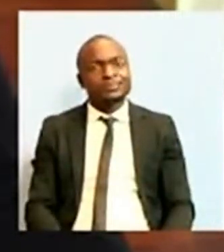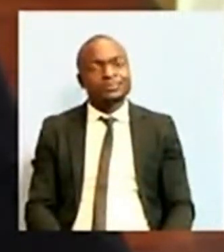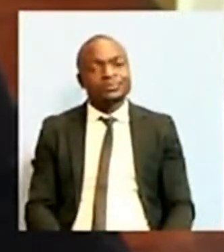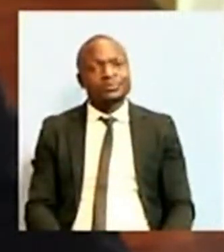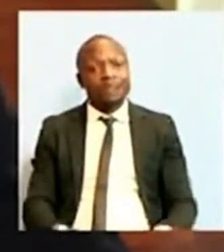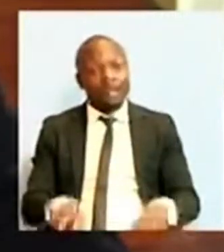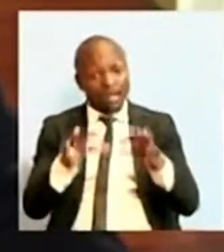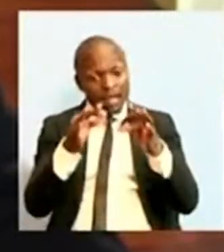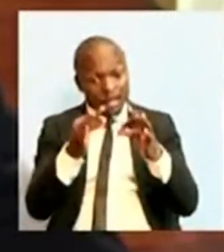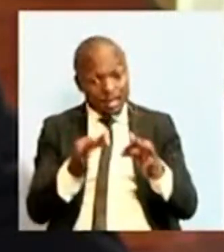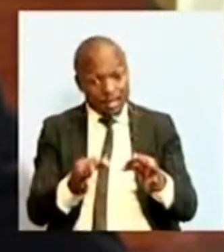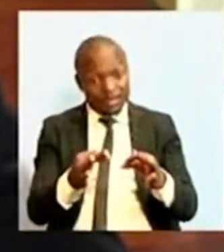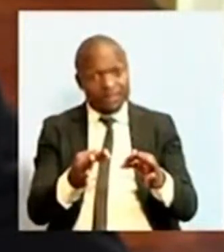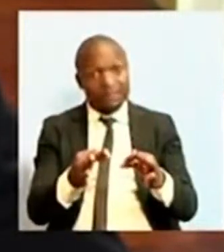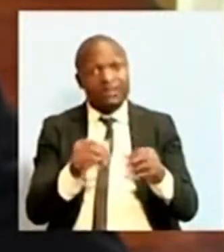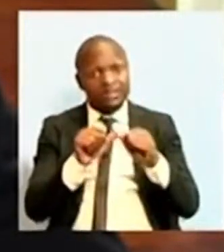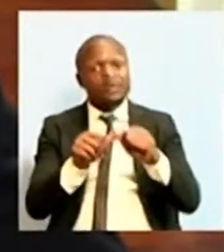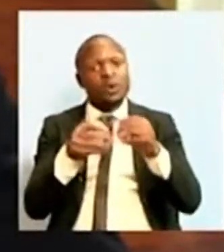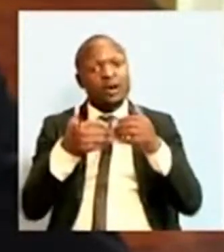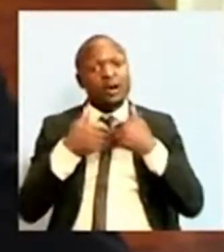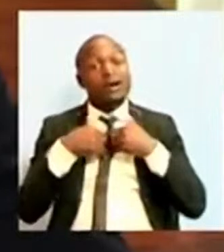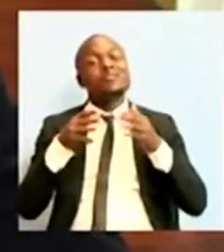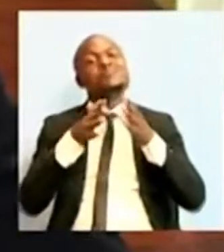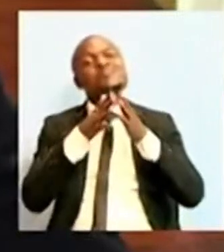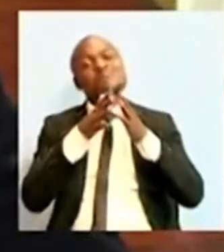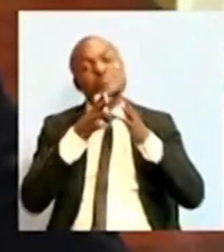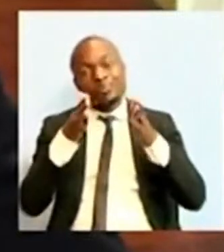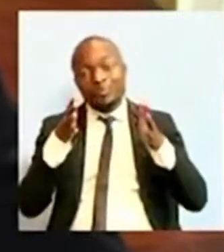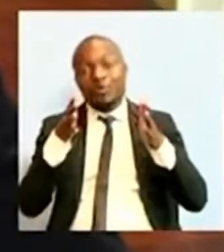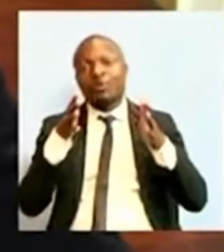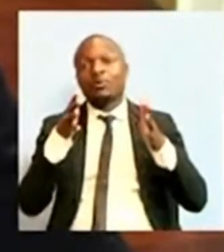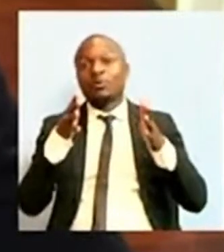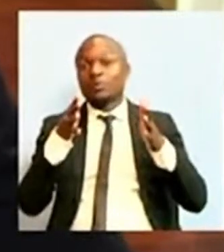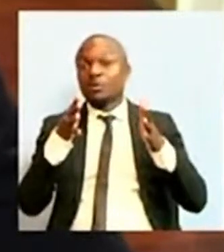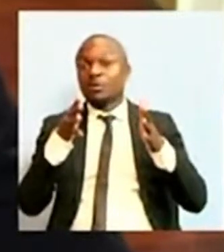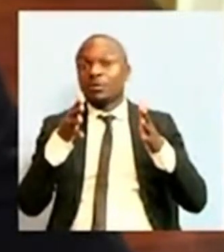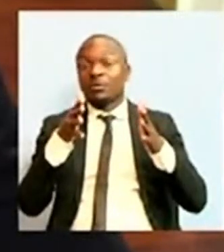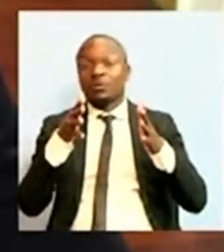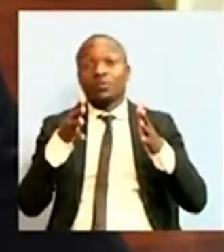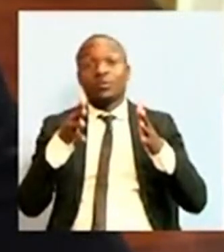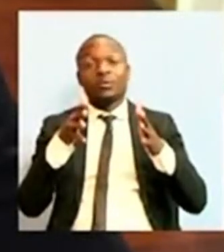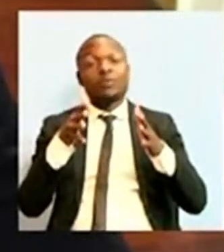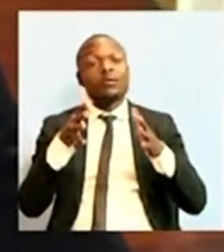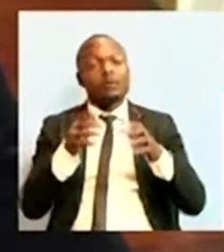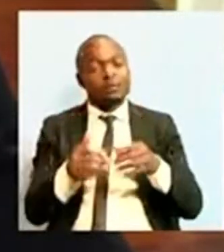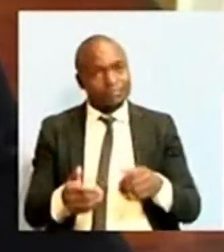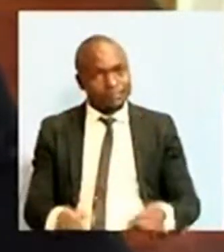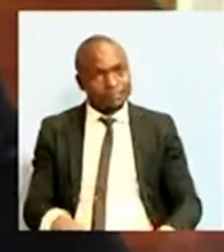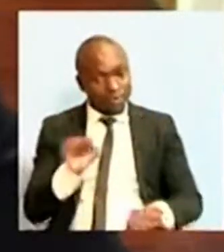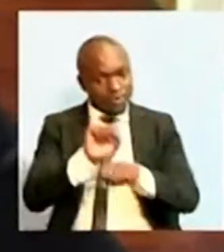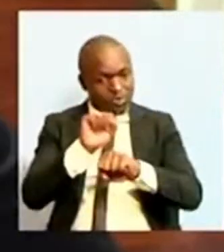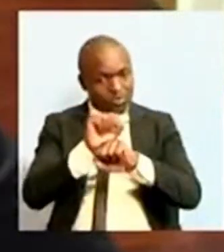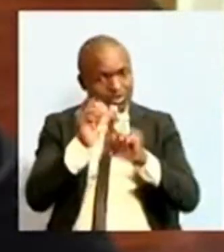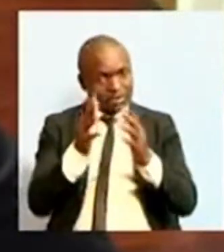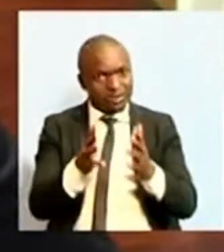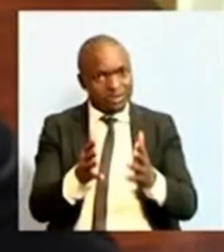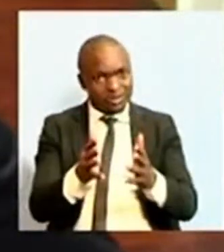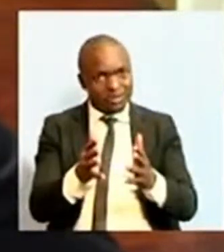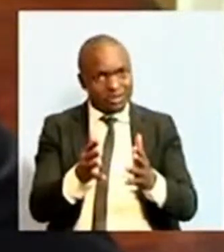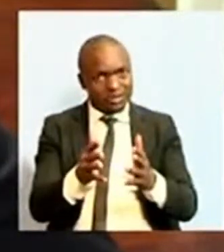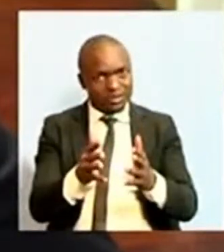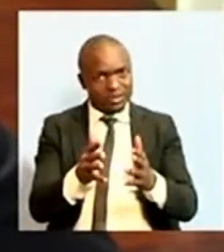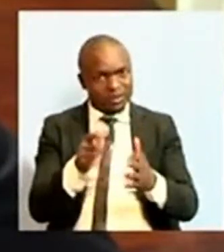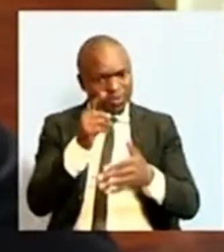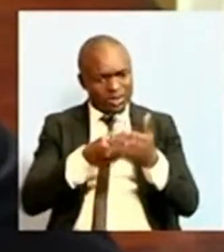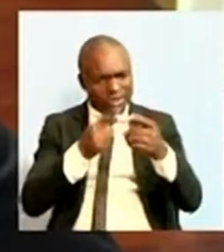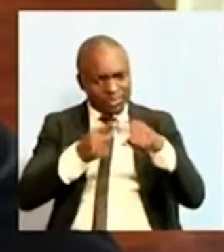And if you are still overemployed, what is happening to the monies you are paying to the excess